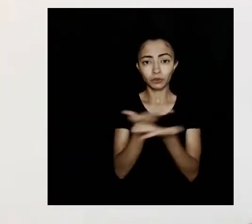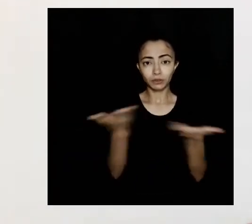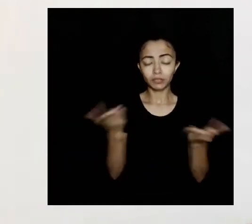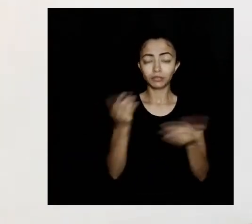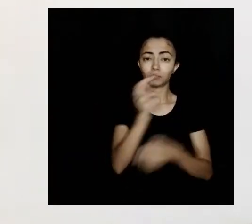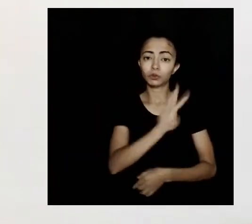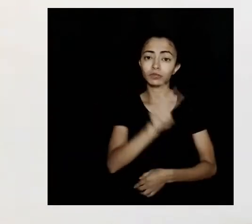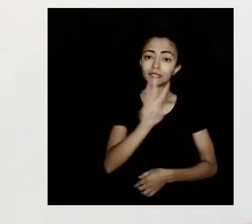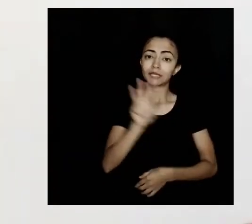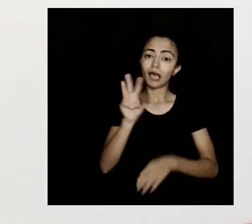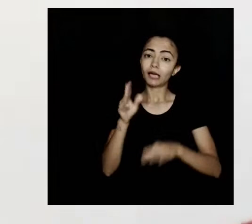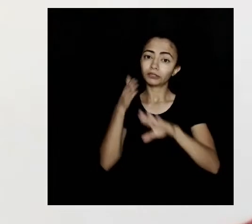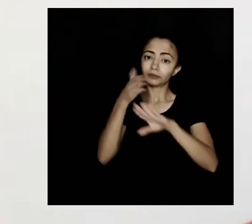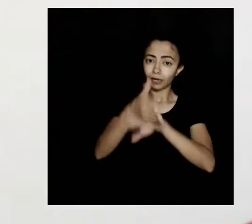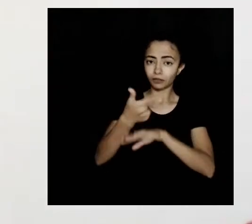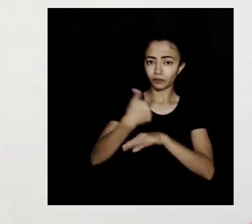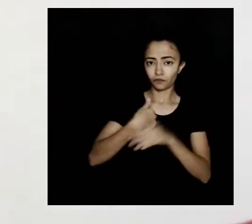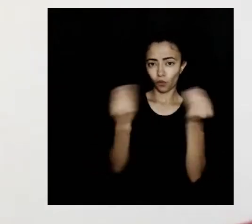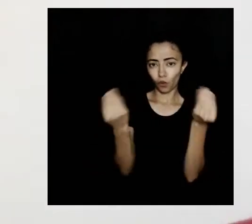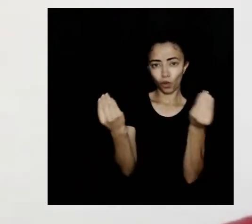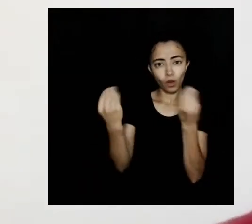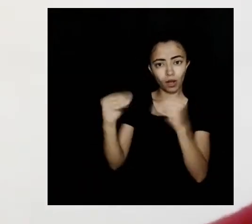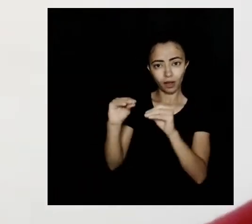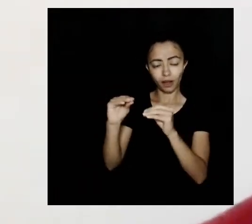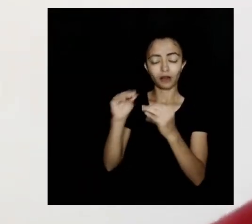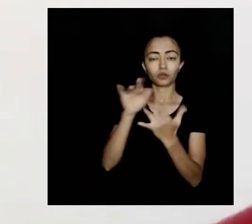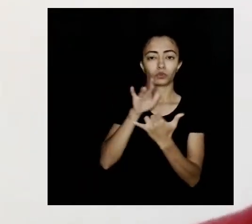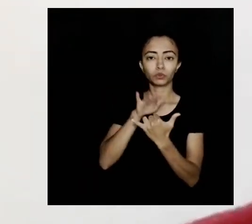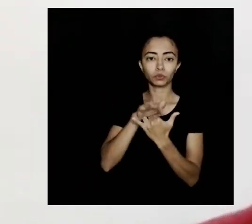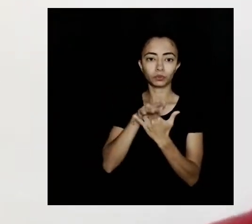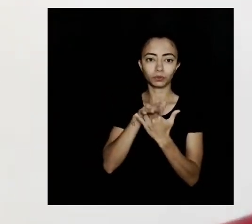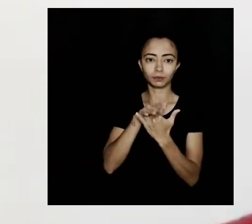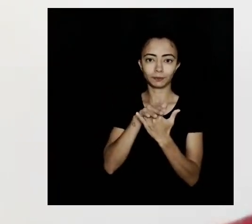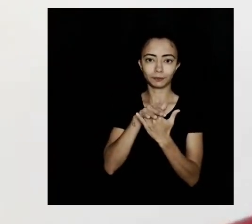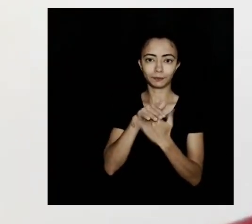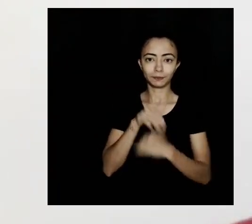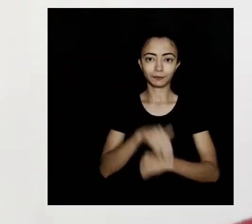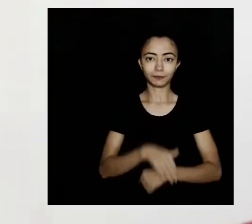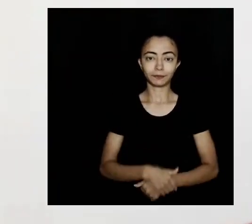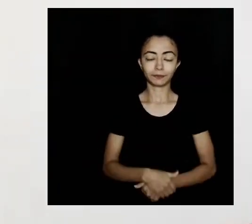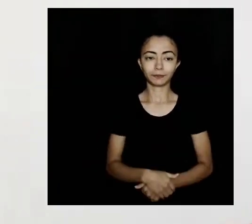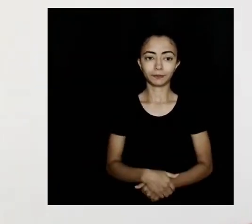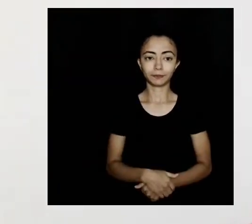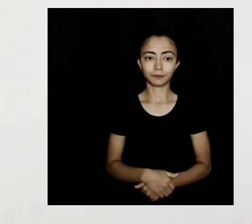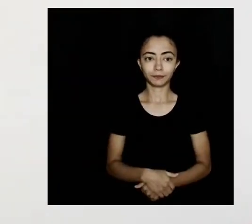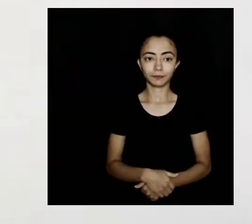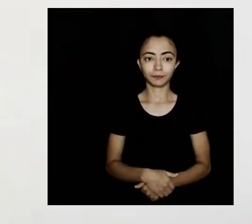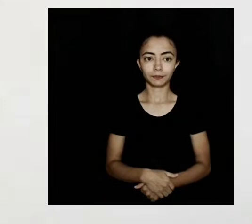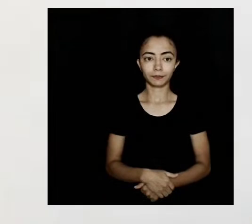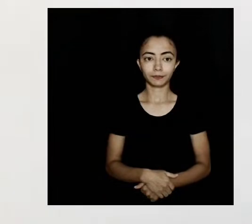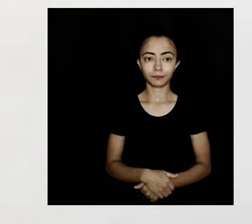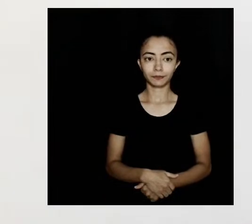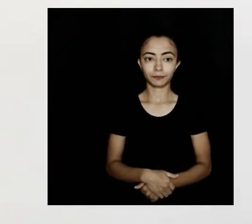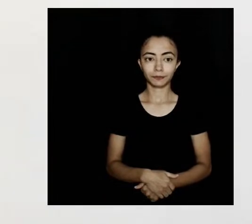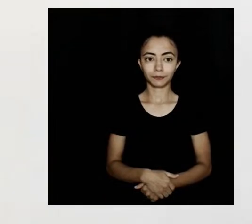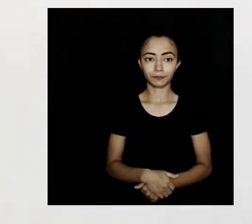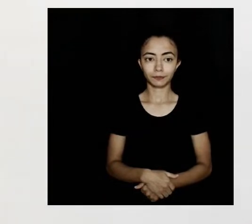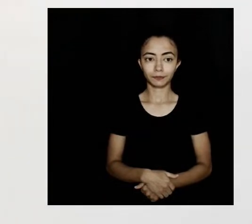And I'd like all of you to access the website that I will be providing to you.